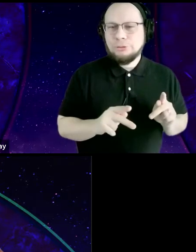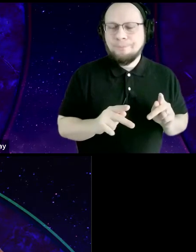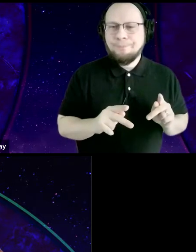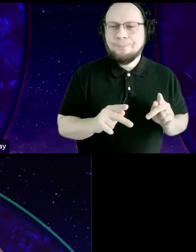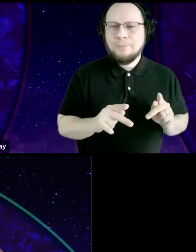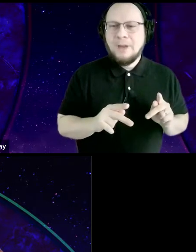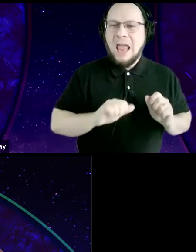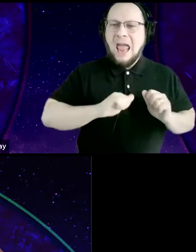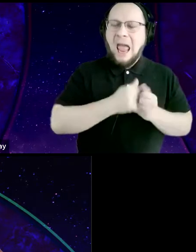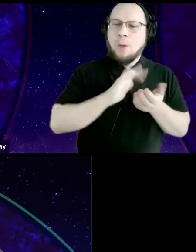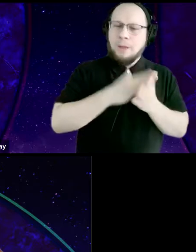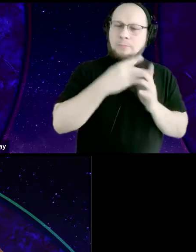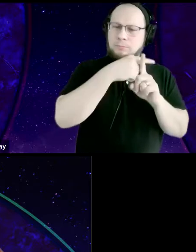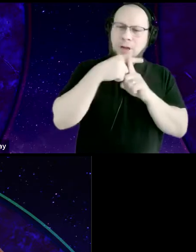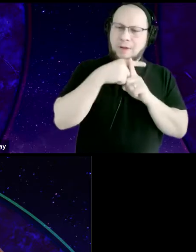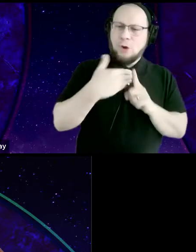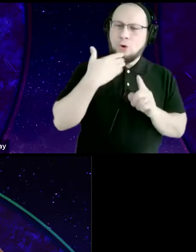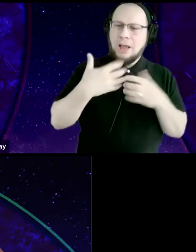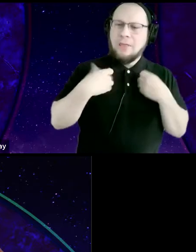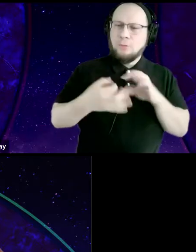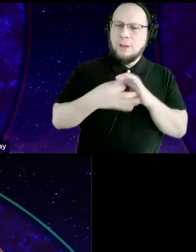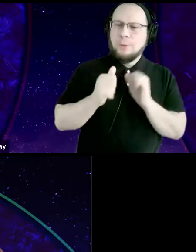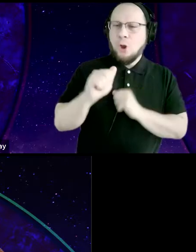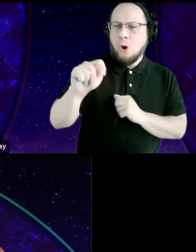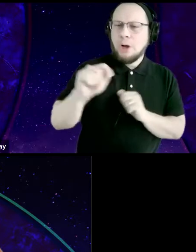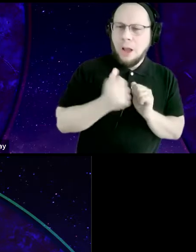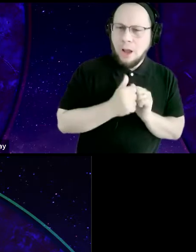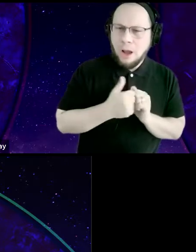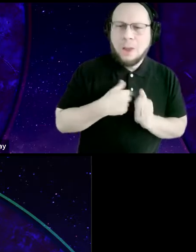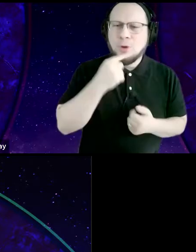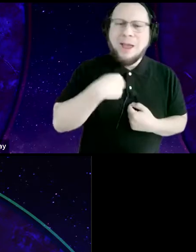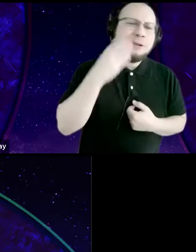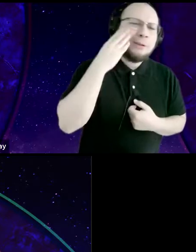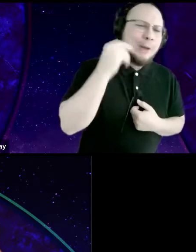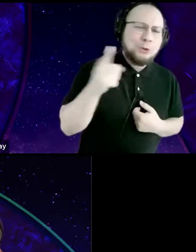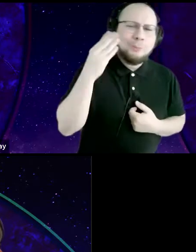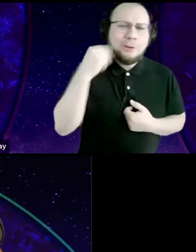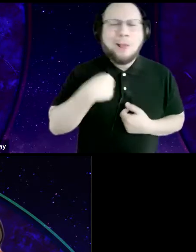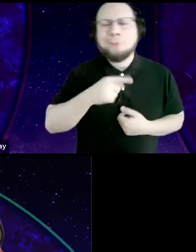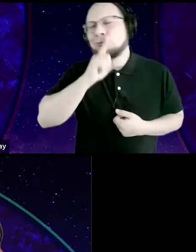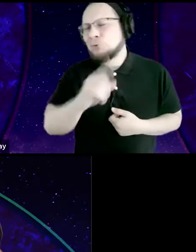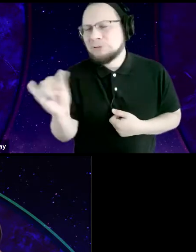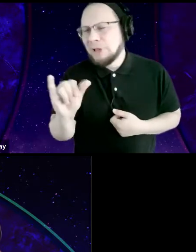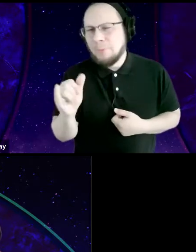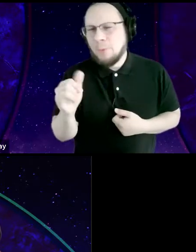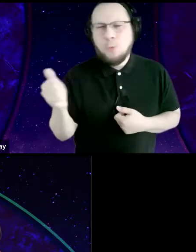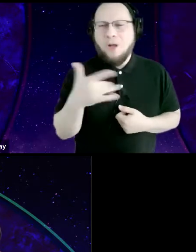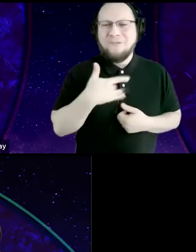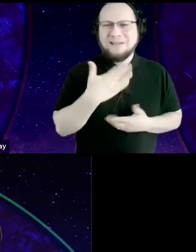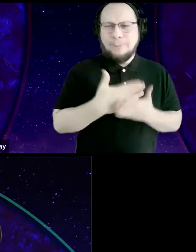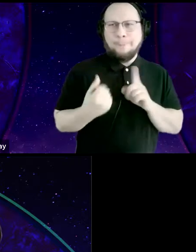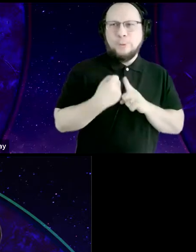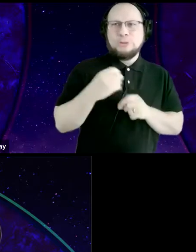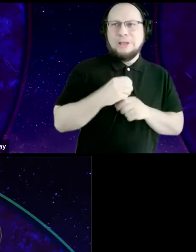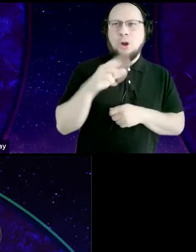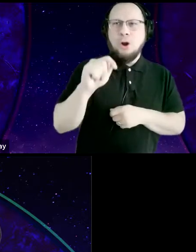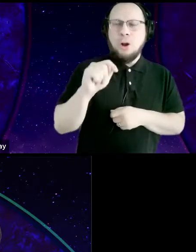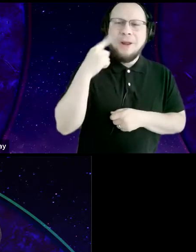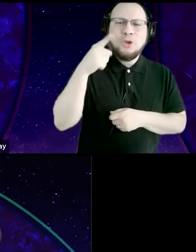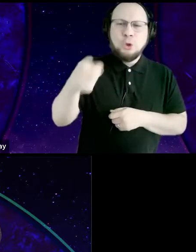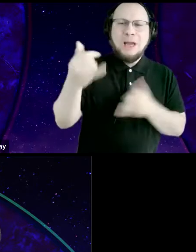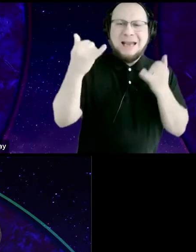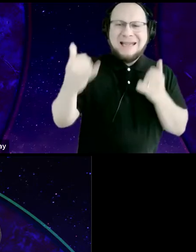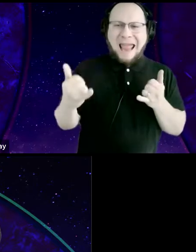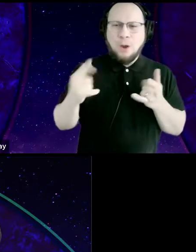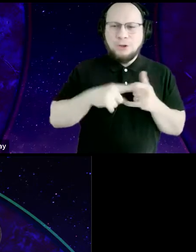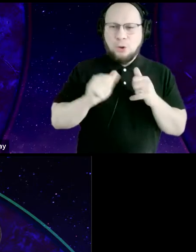it just happens. And I'm also saying that having been there, I'm sure you've been there, we've all been there. So I'm wondering what it took for you to